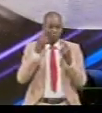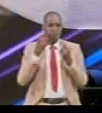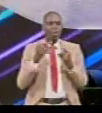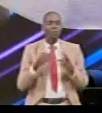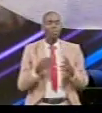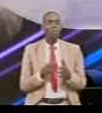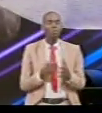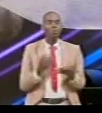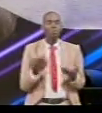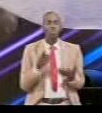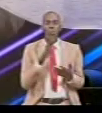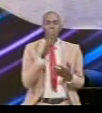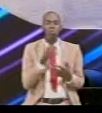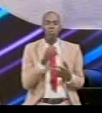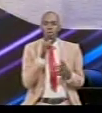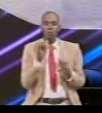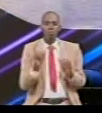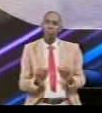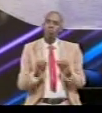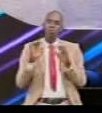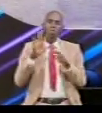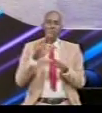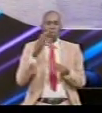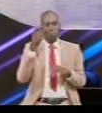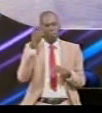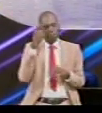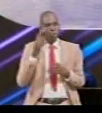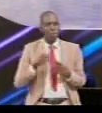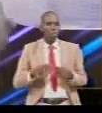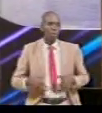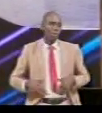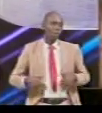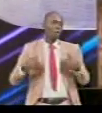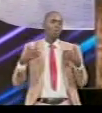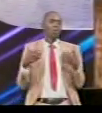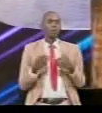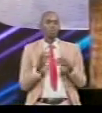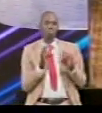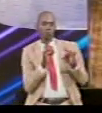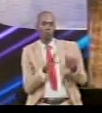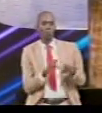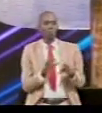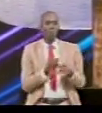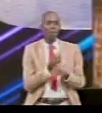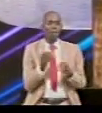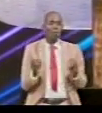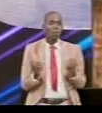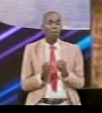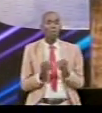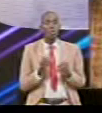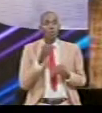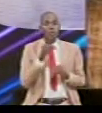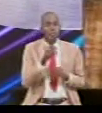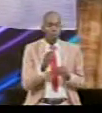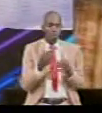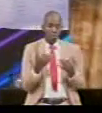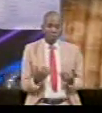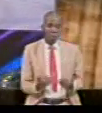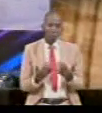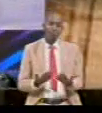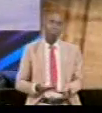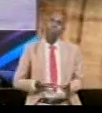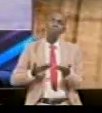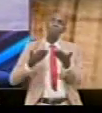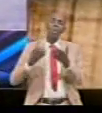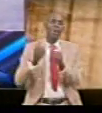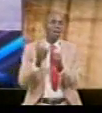know, you are not committing your mind to anger, animosity, hatred anymore. You present every